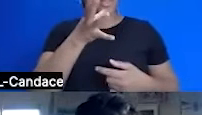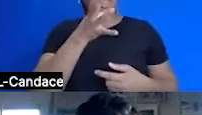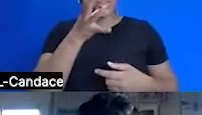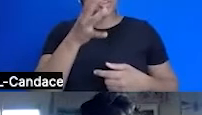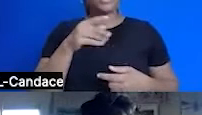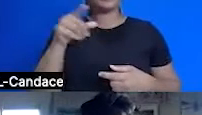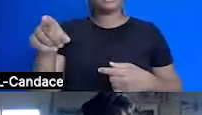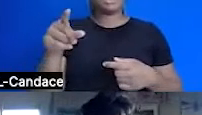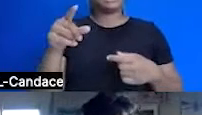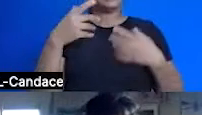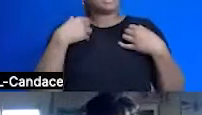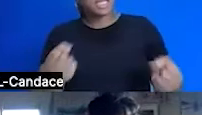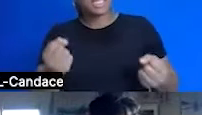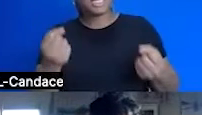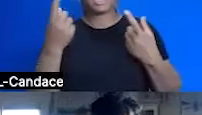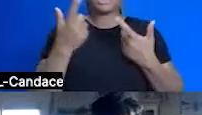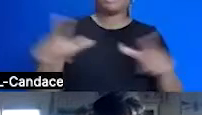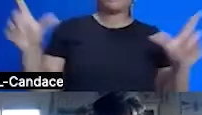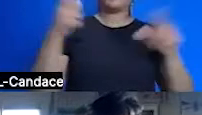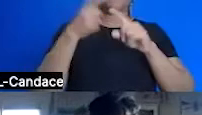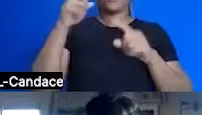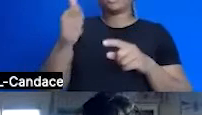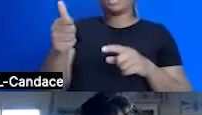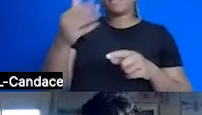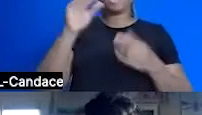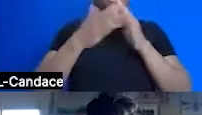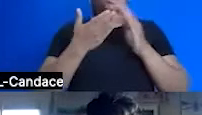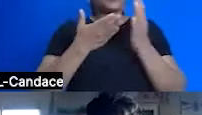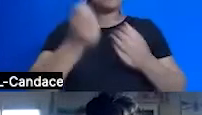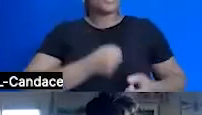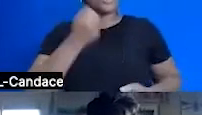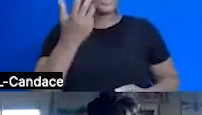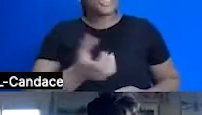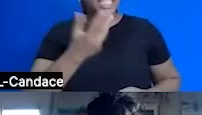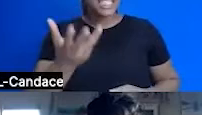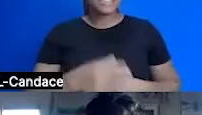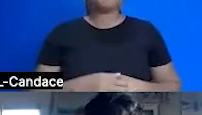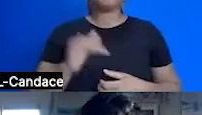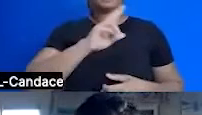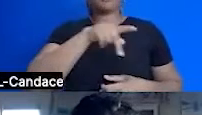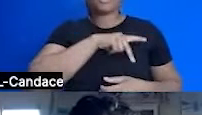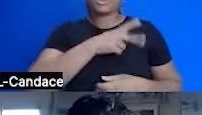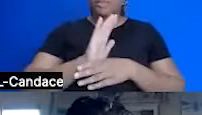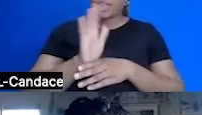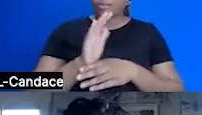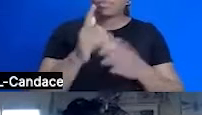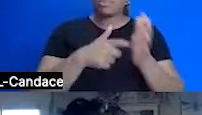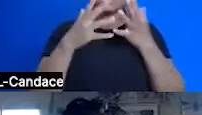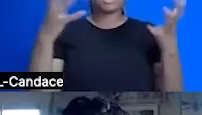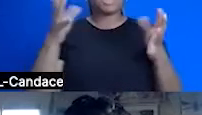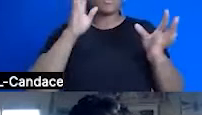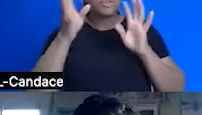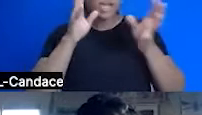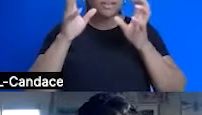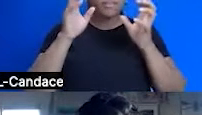of healing and liberation for herself and her community through poetry. This is a very personal film and requires a lot of creative